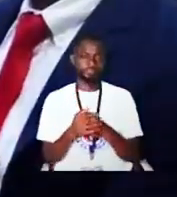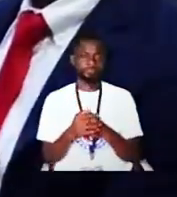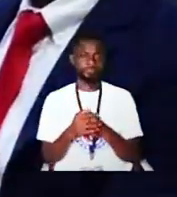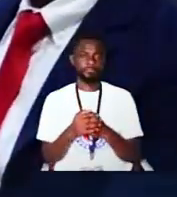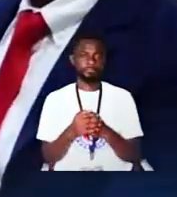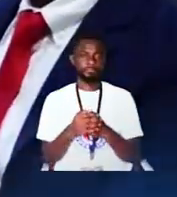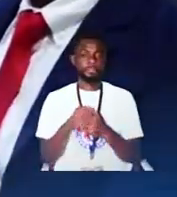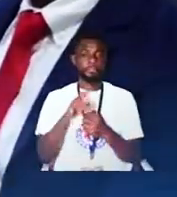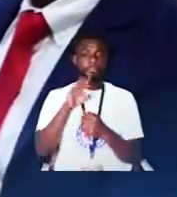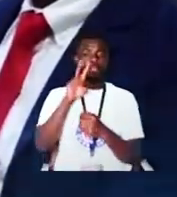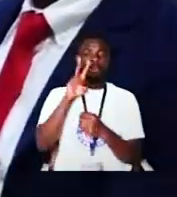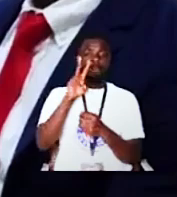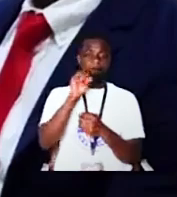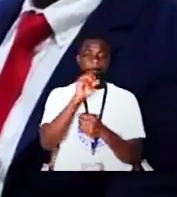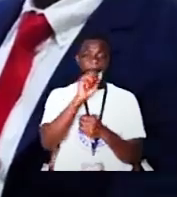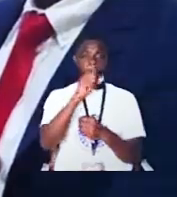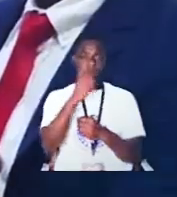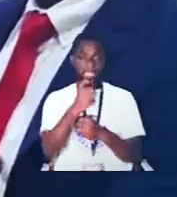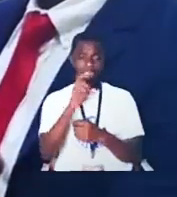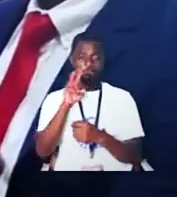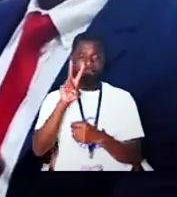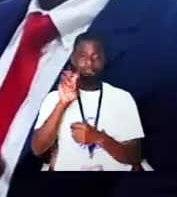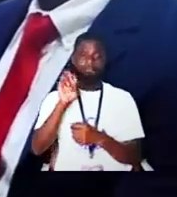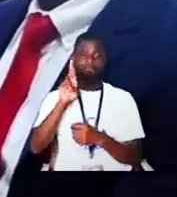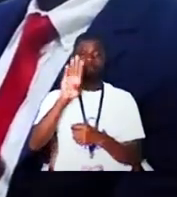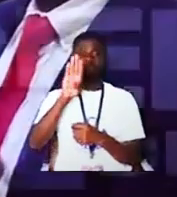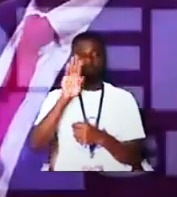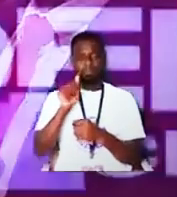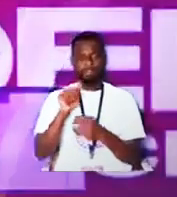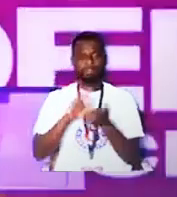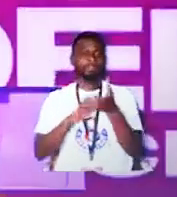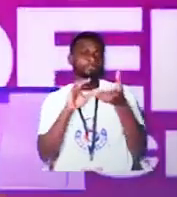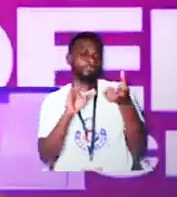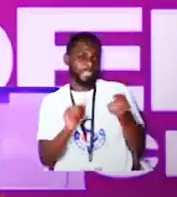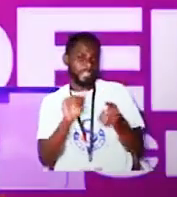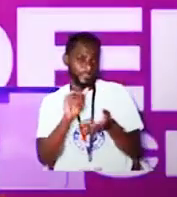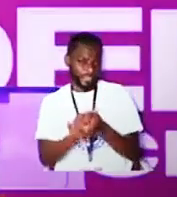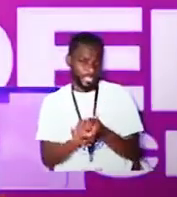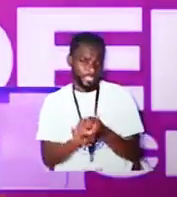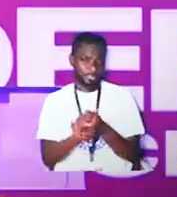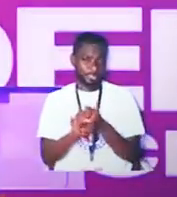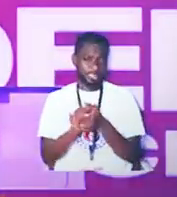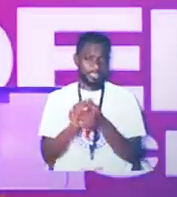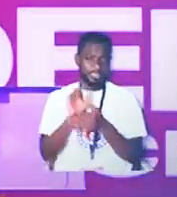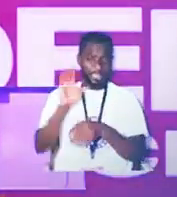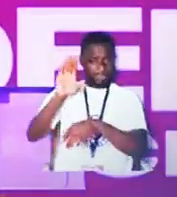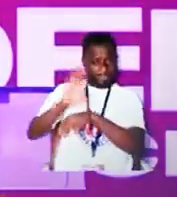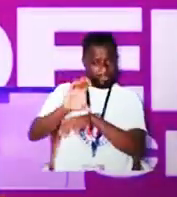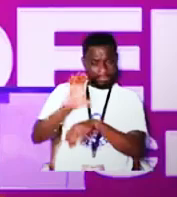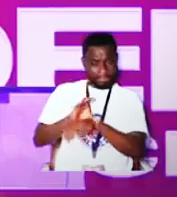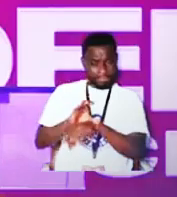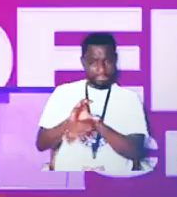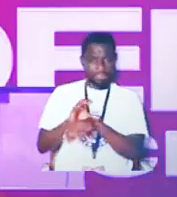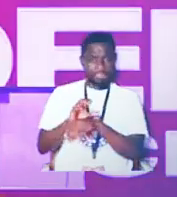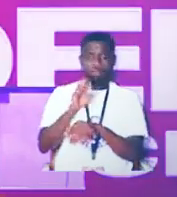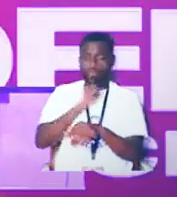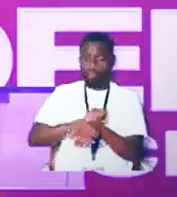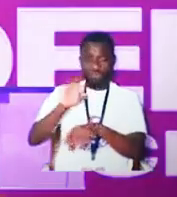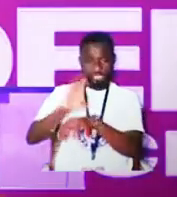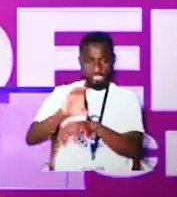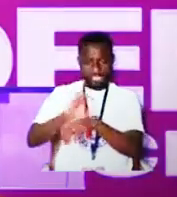Weber believes that when it was the Protestant ethics that